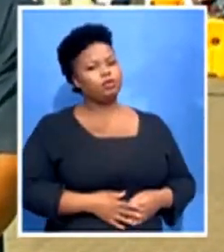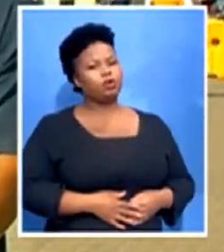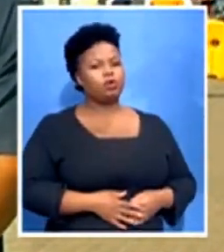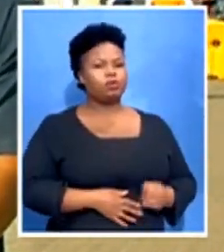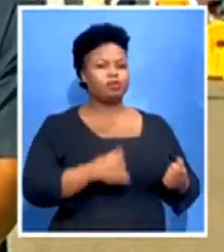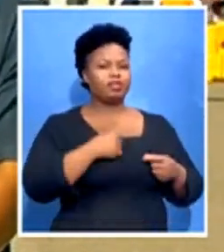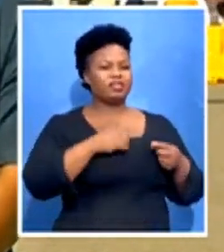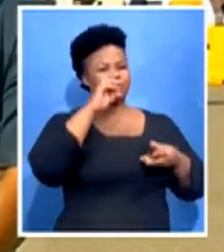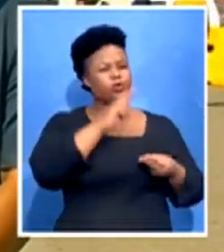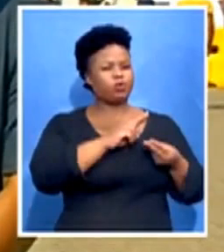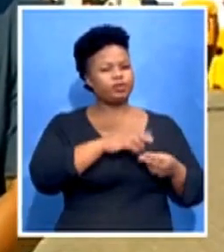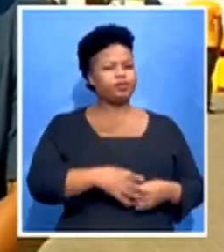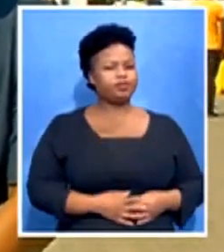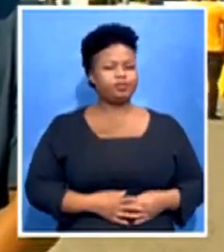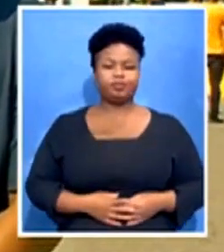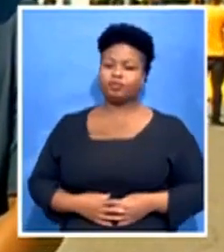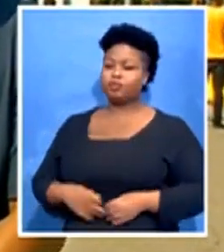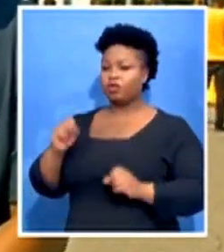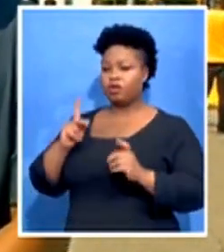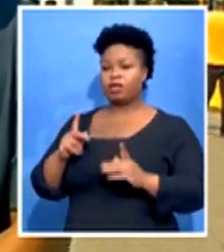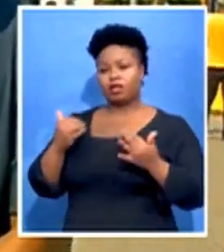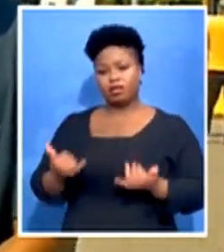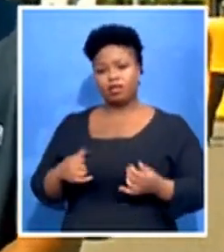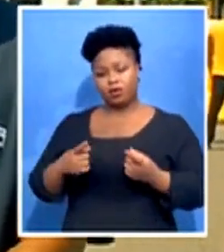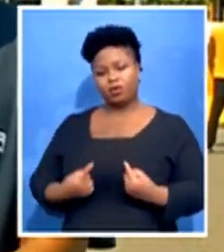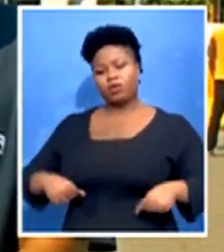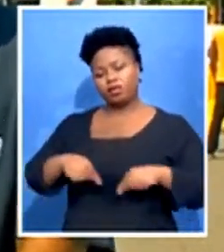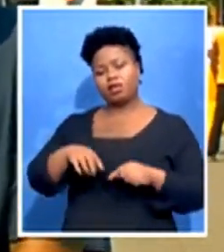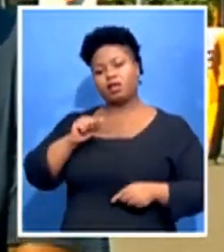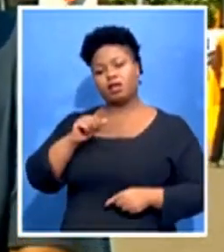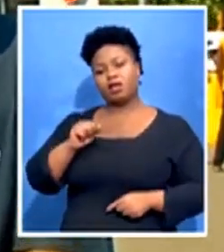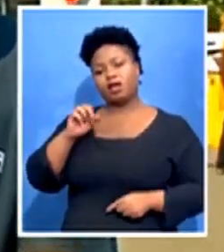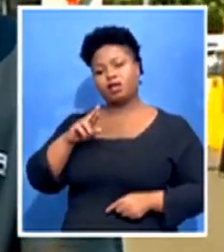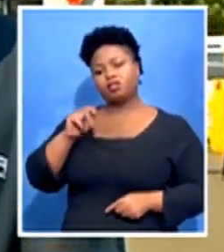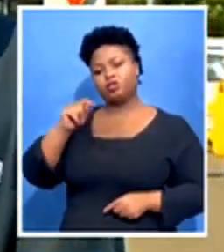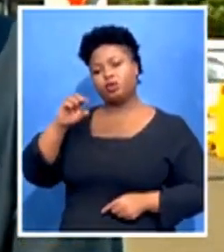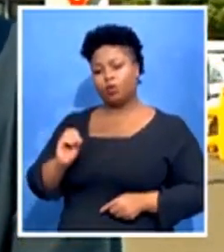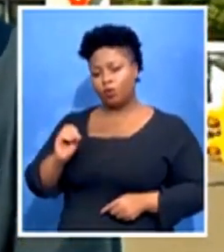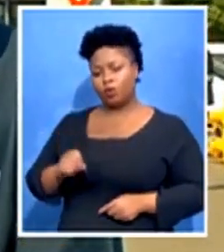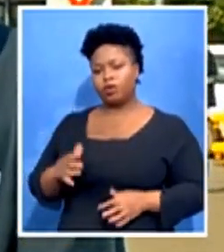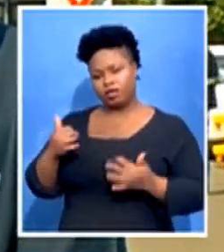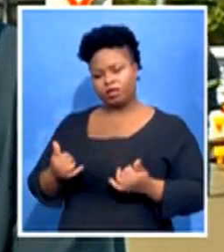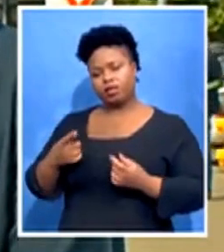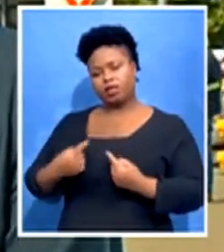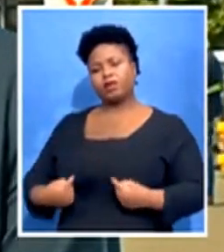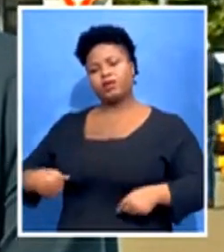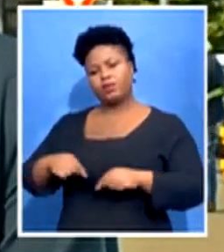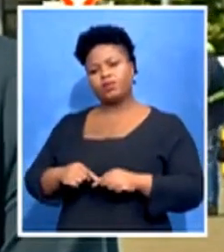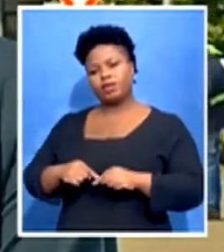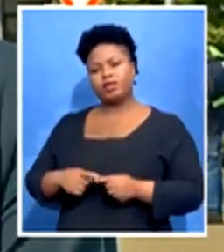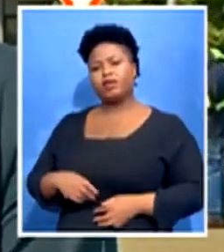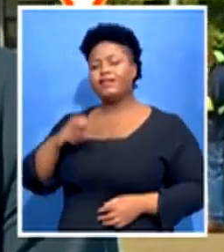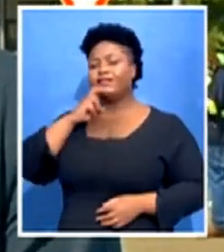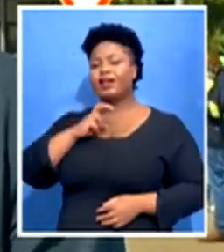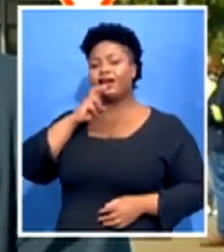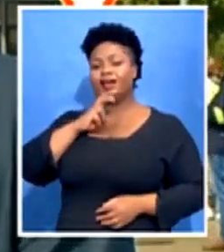rena re le ba RTO rena le lenaneo la AARTO Friday. AARTO Friday ke yona re tsamayang